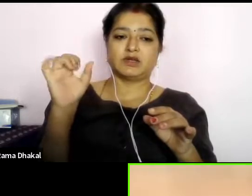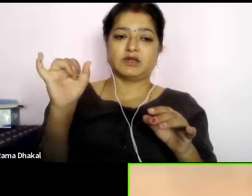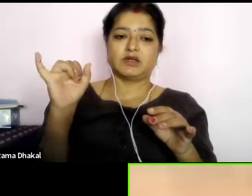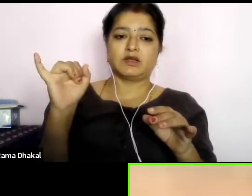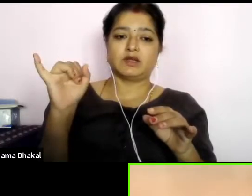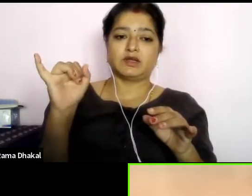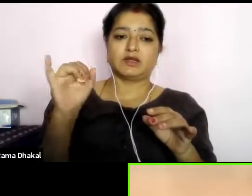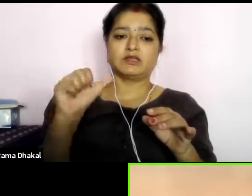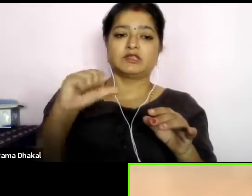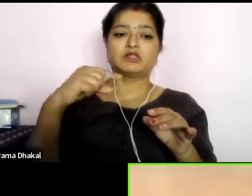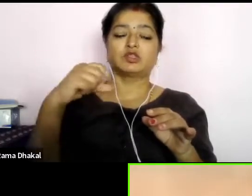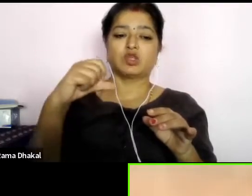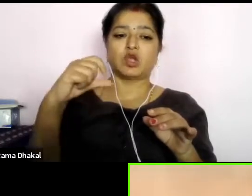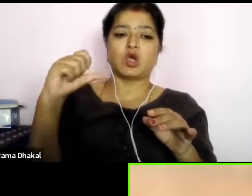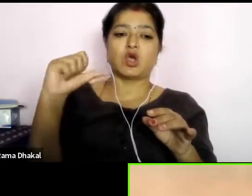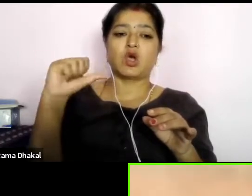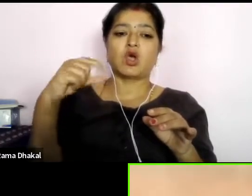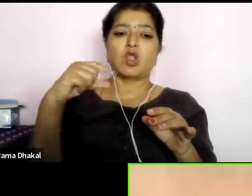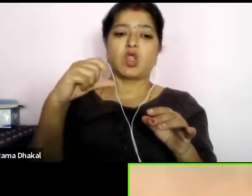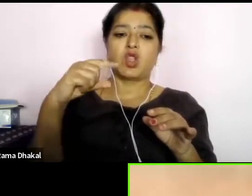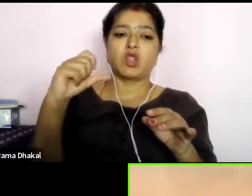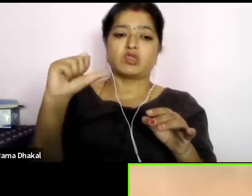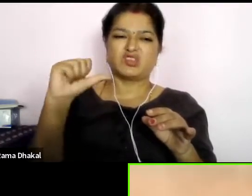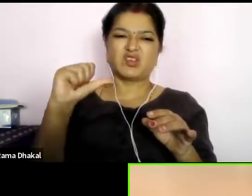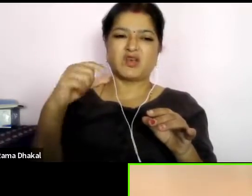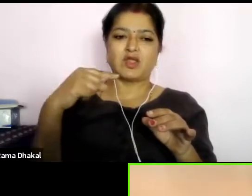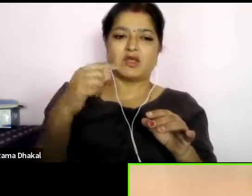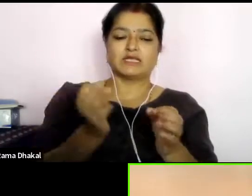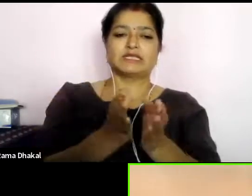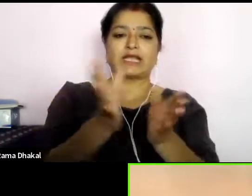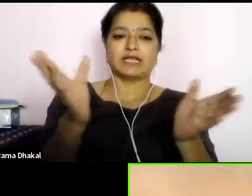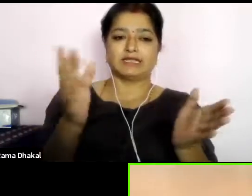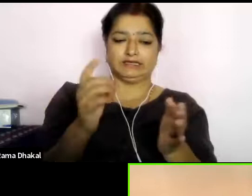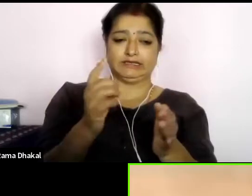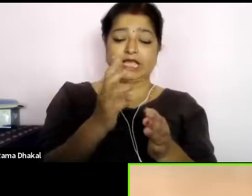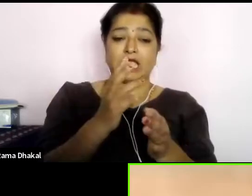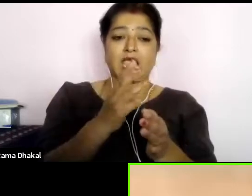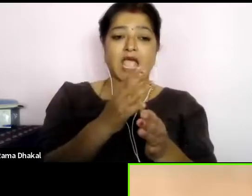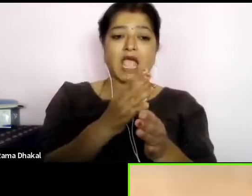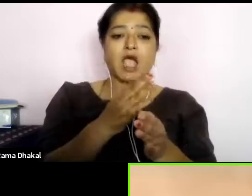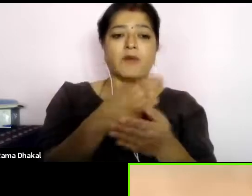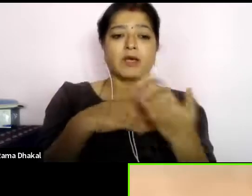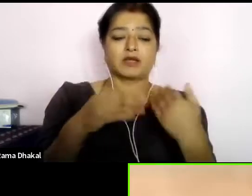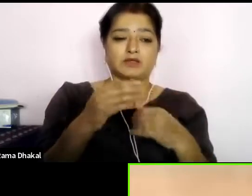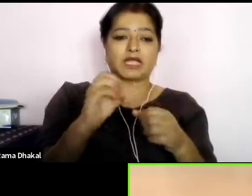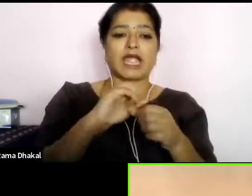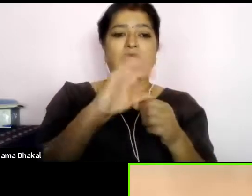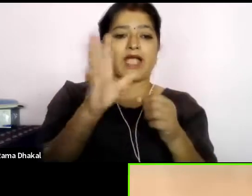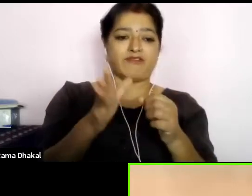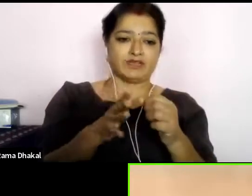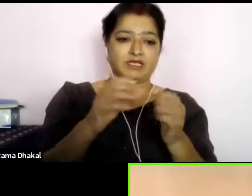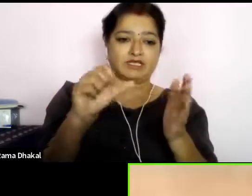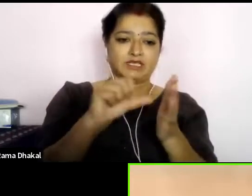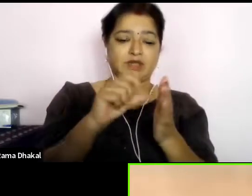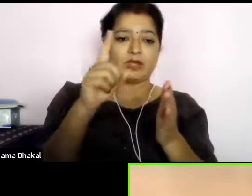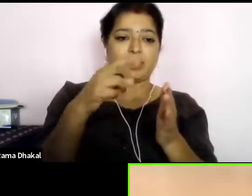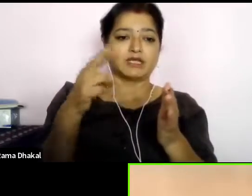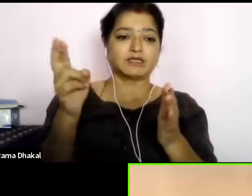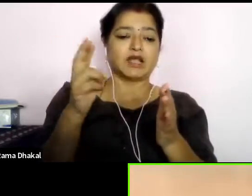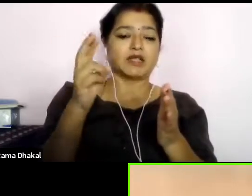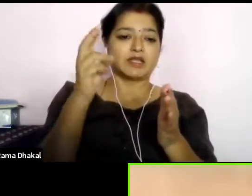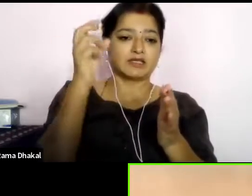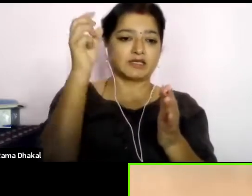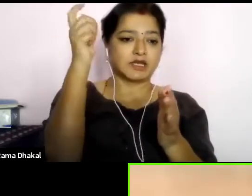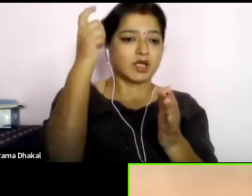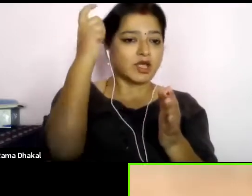in Kavre, which is near to Kathmandu Valley. So the area is near to Kathmandu